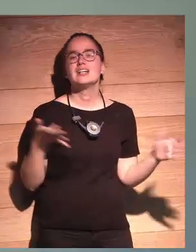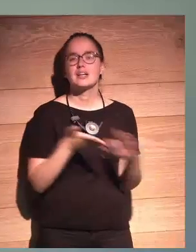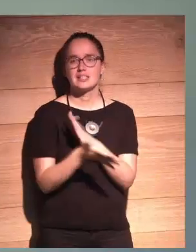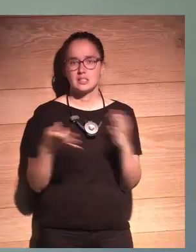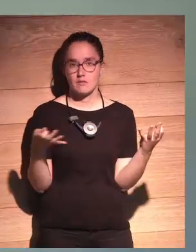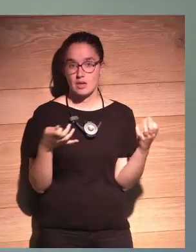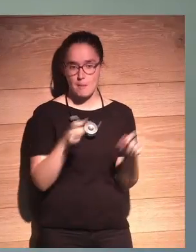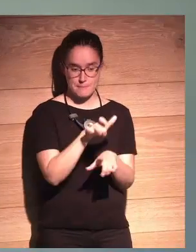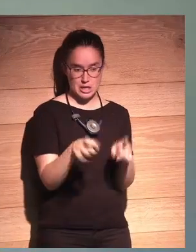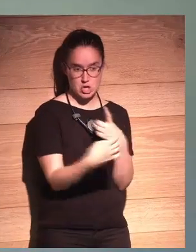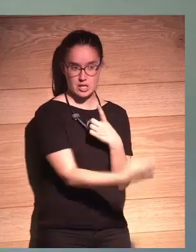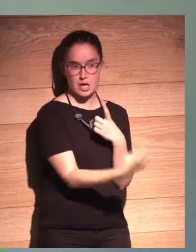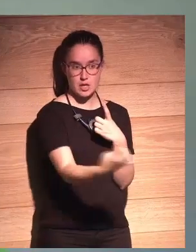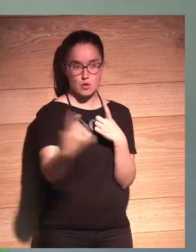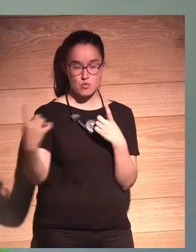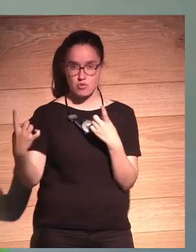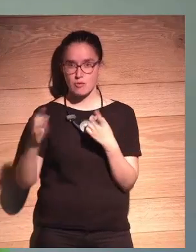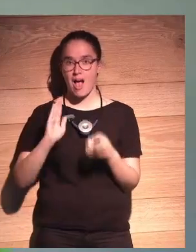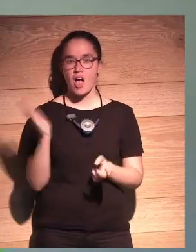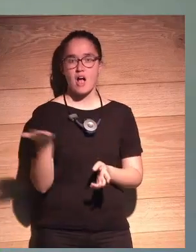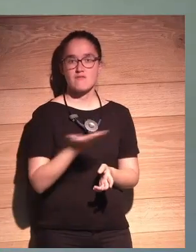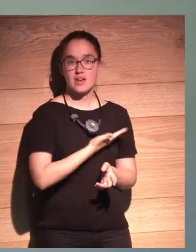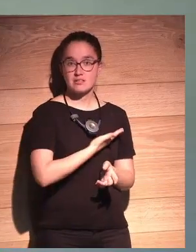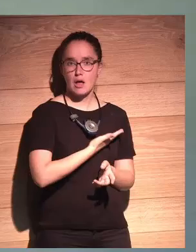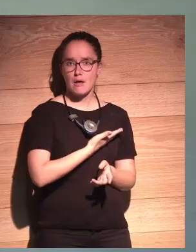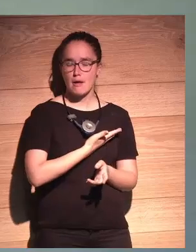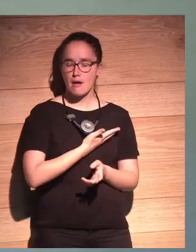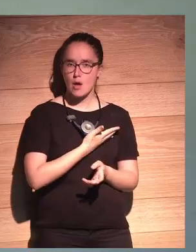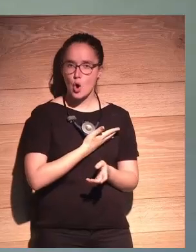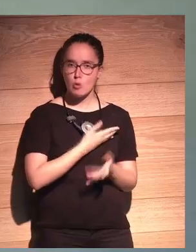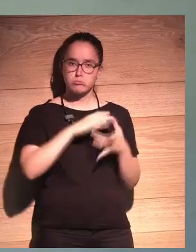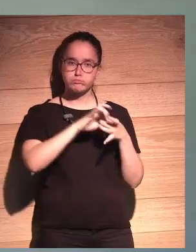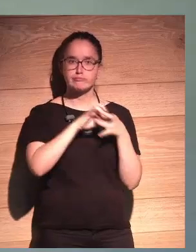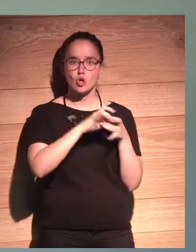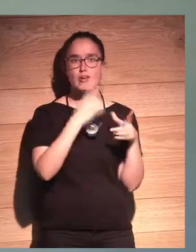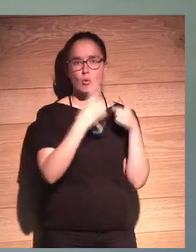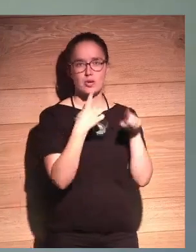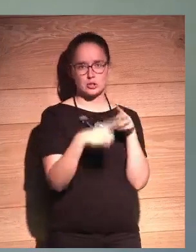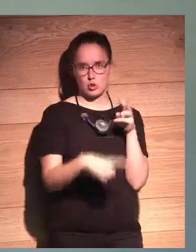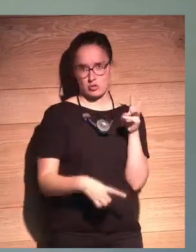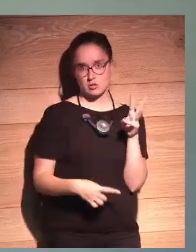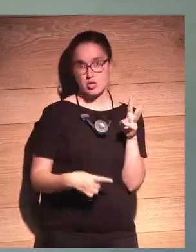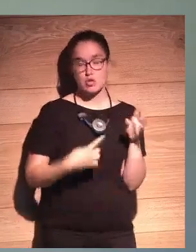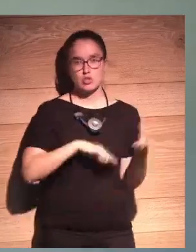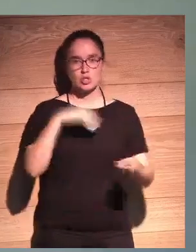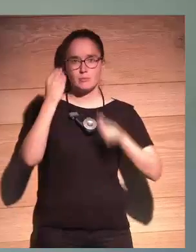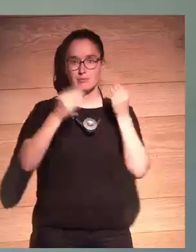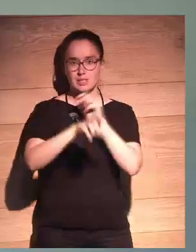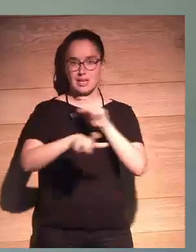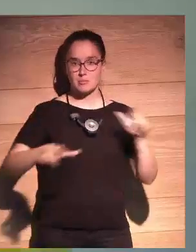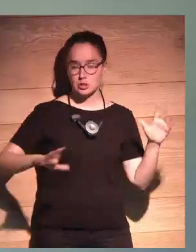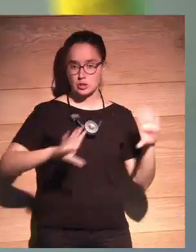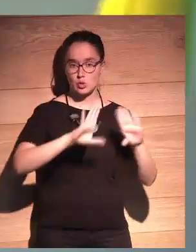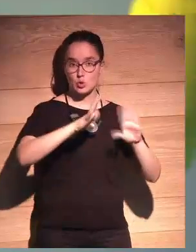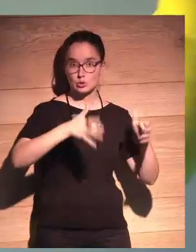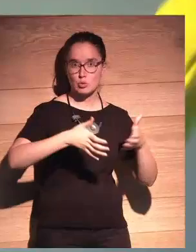the animals, etc. So what I mean is that every person has an effective relationship with different things, and we tend to